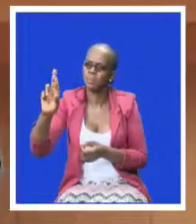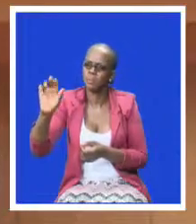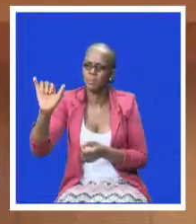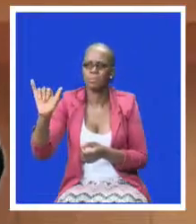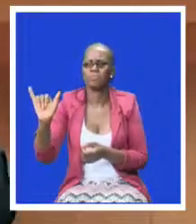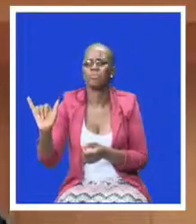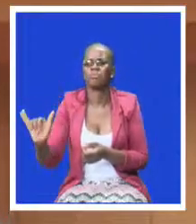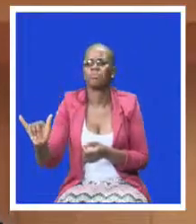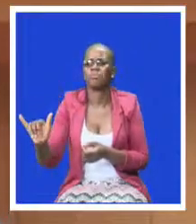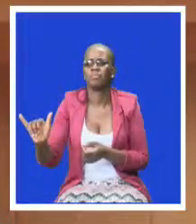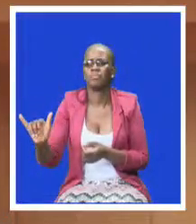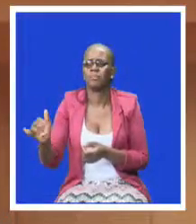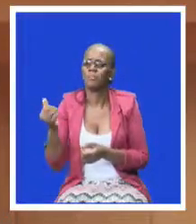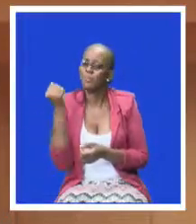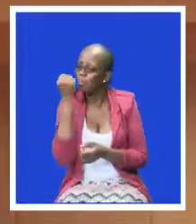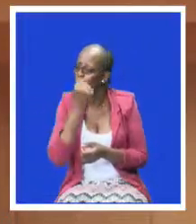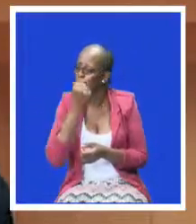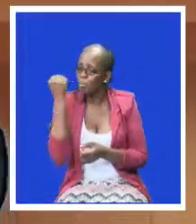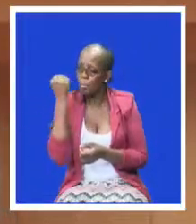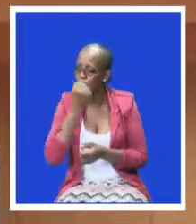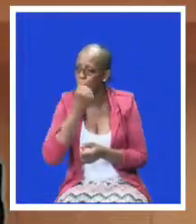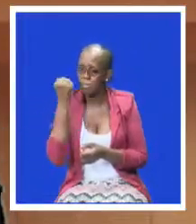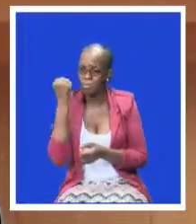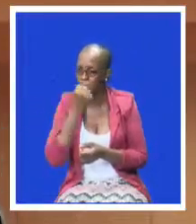called that dried meat umqweba.